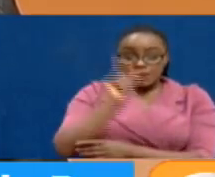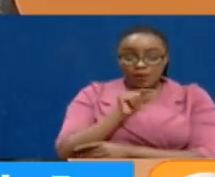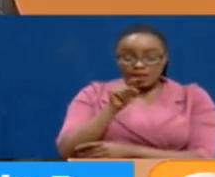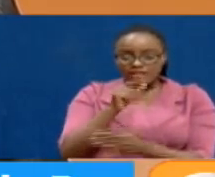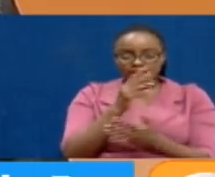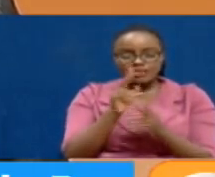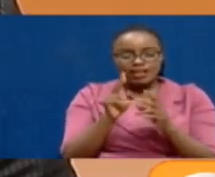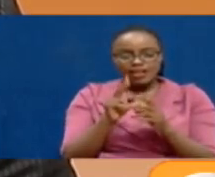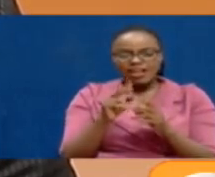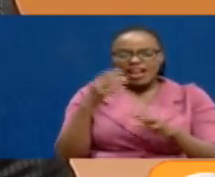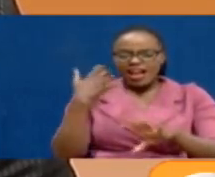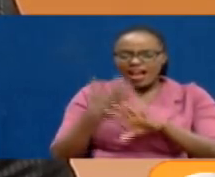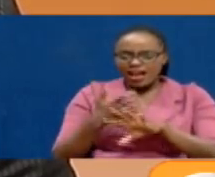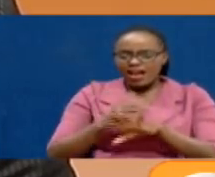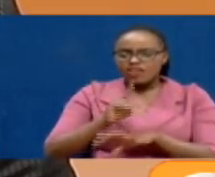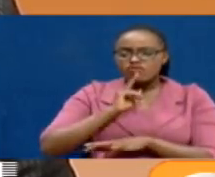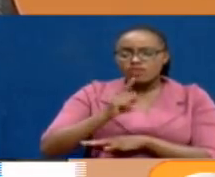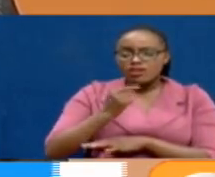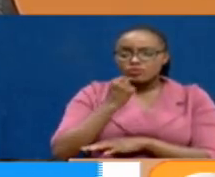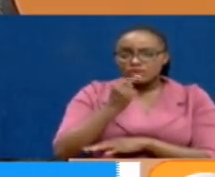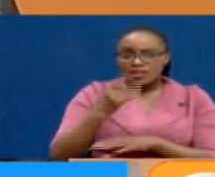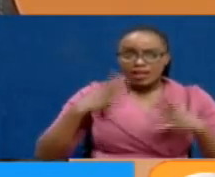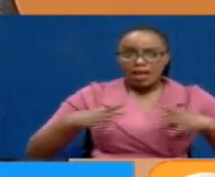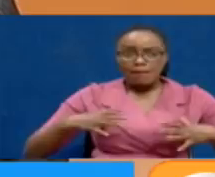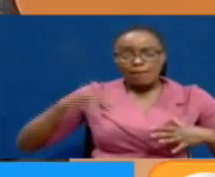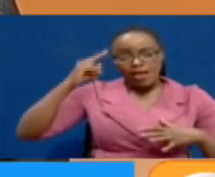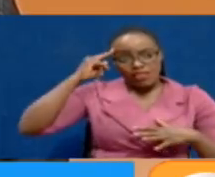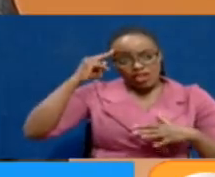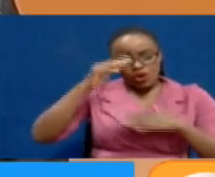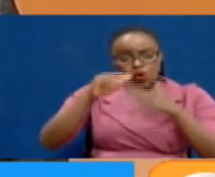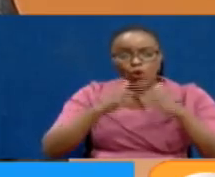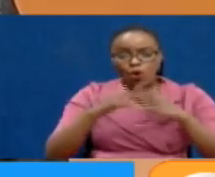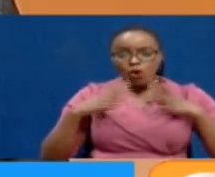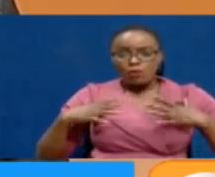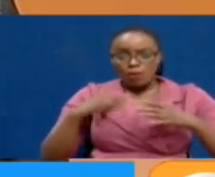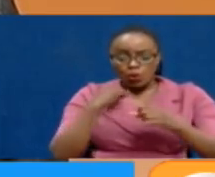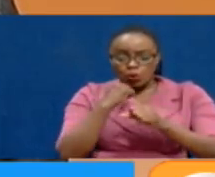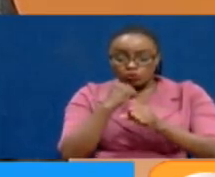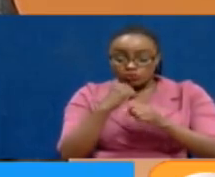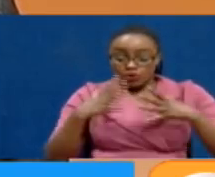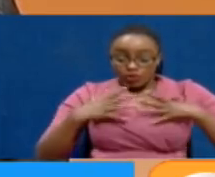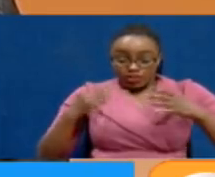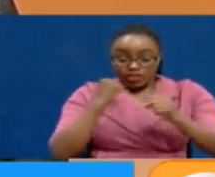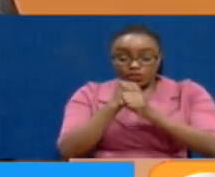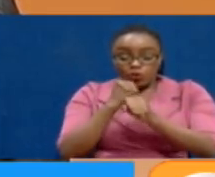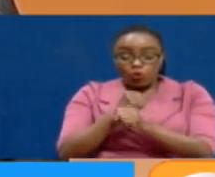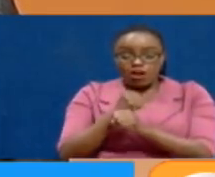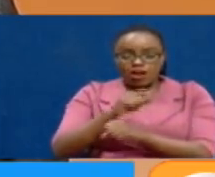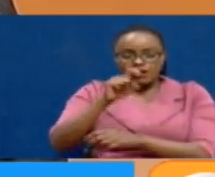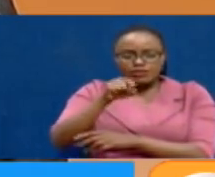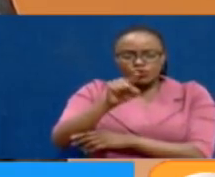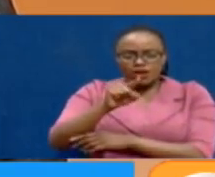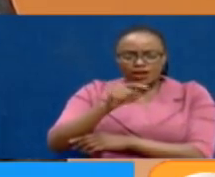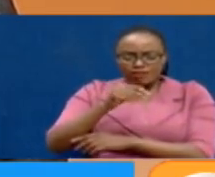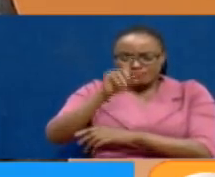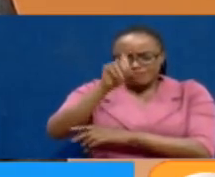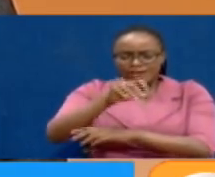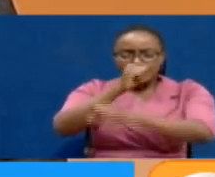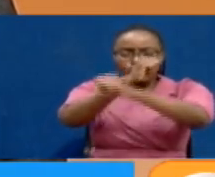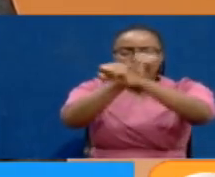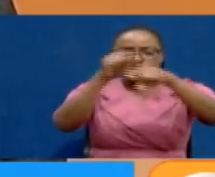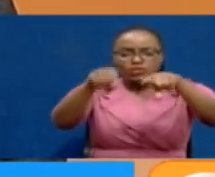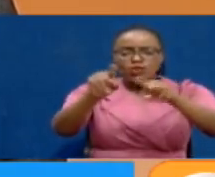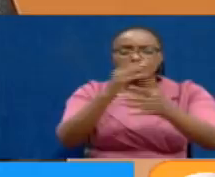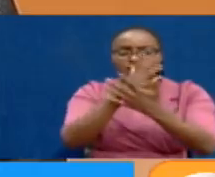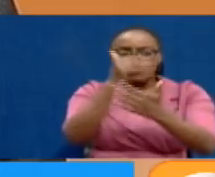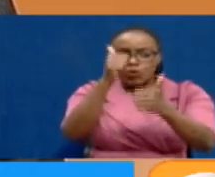is a very hard directive to give, and I think all health workers must know that you owe yourself protection. I think that